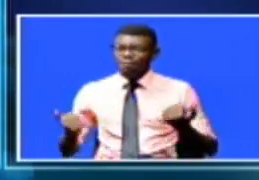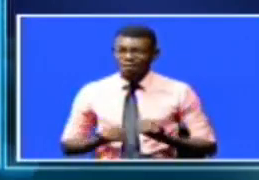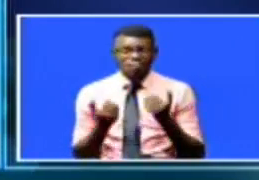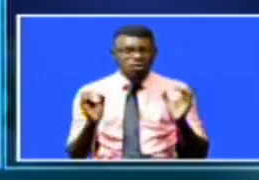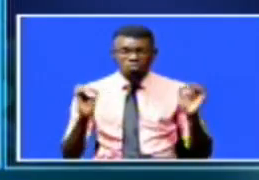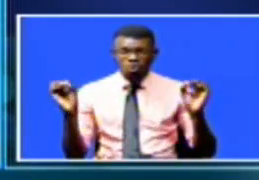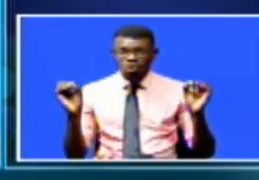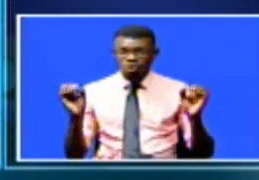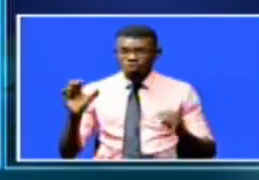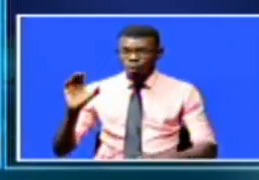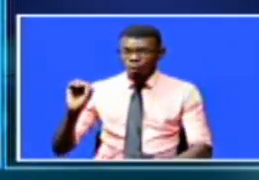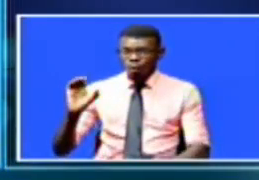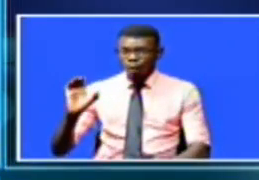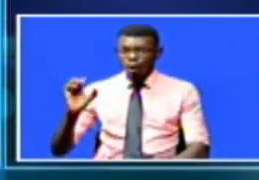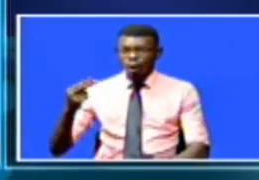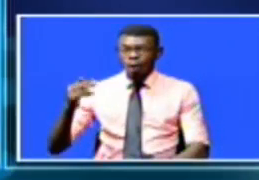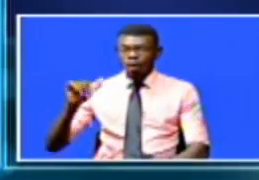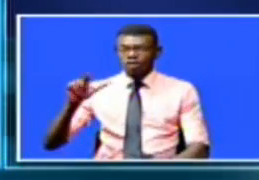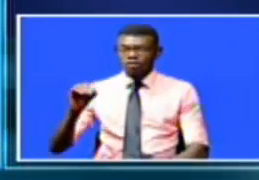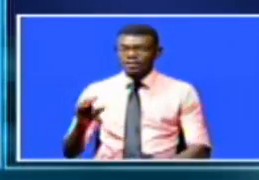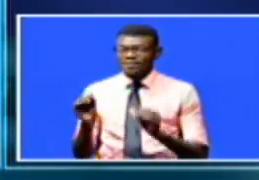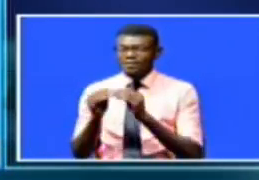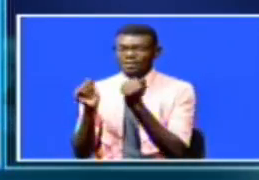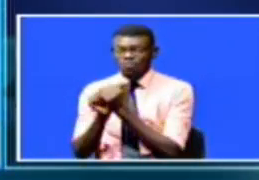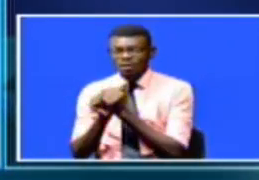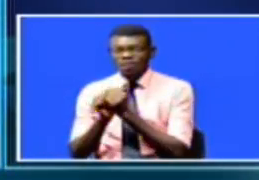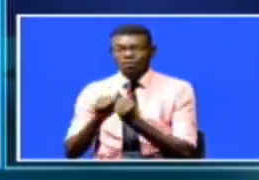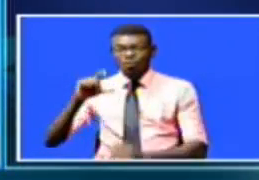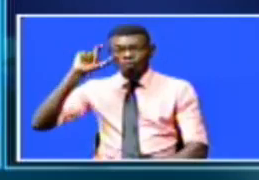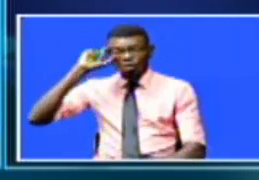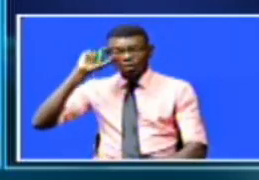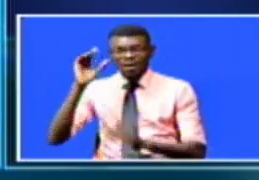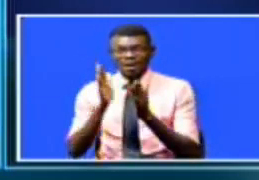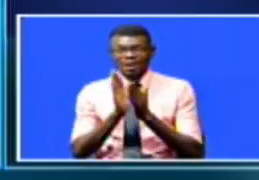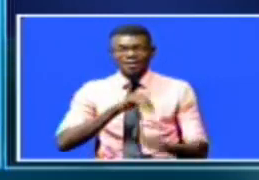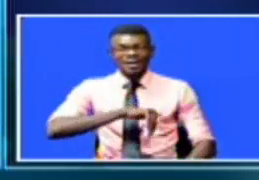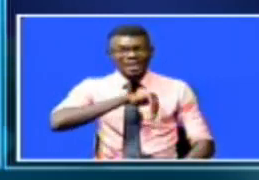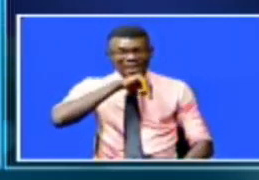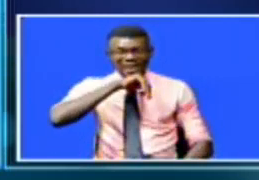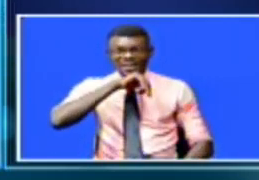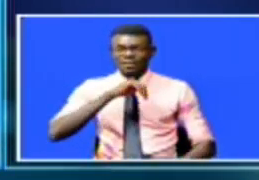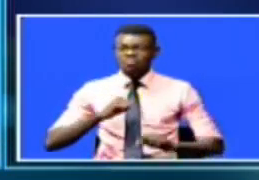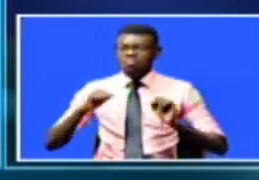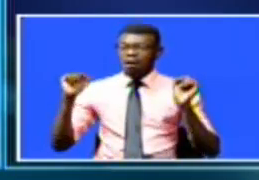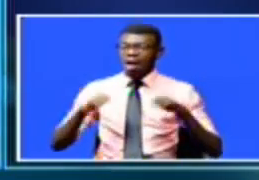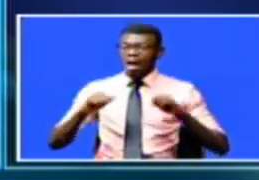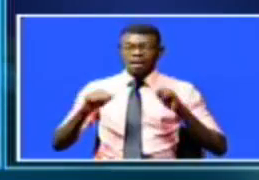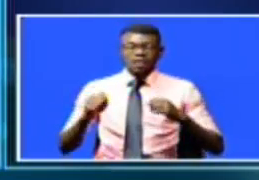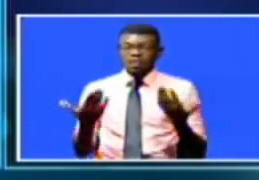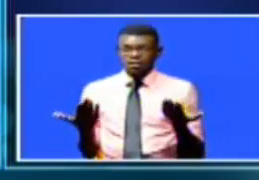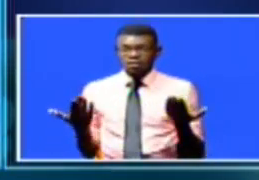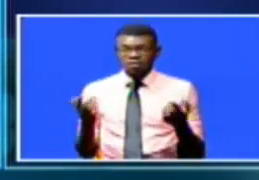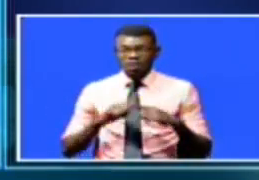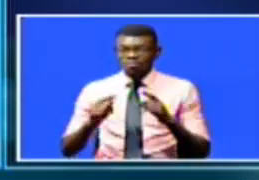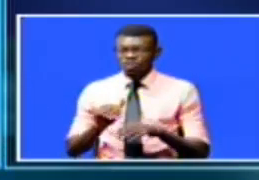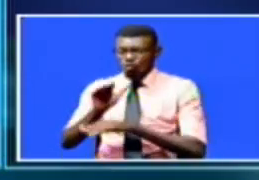happened, Senator Ochilo Ayako went and met with Orengo and the party leader to agree on who was going to be party. I was never consulted. I was